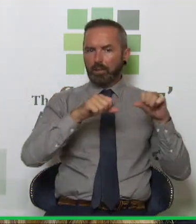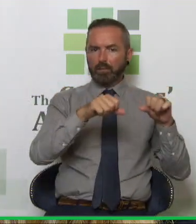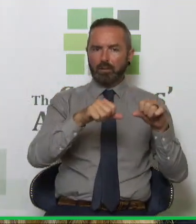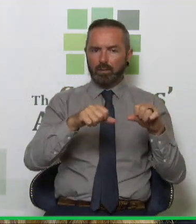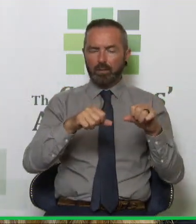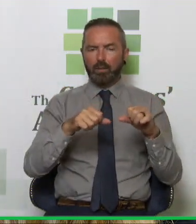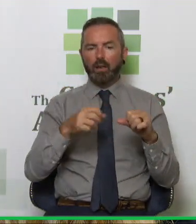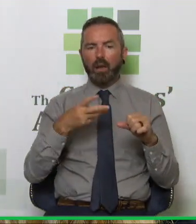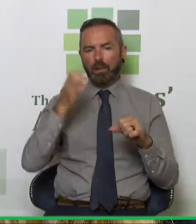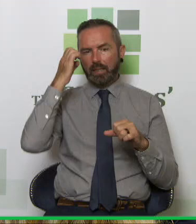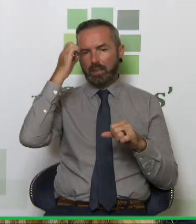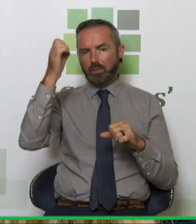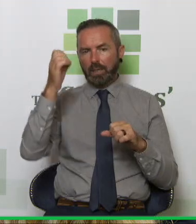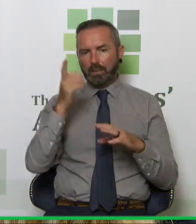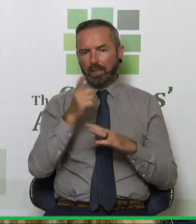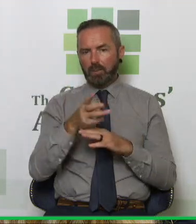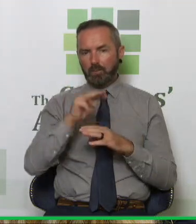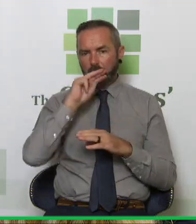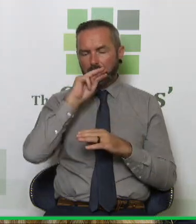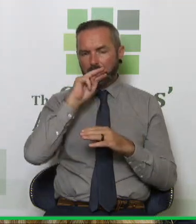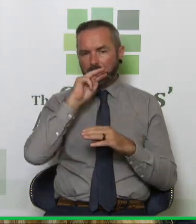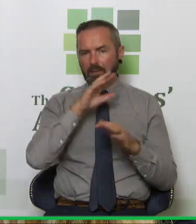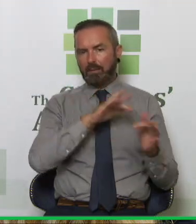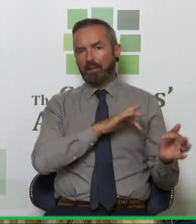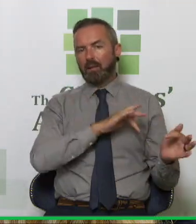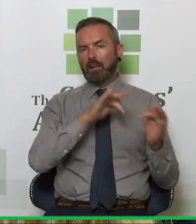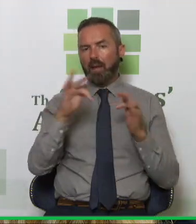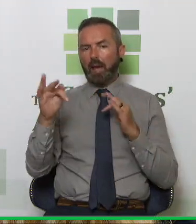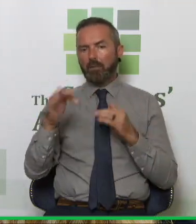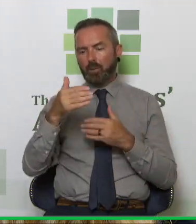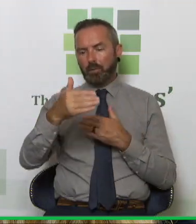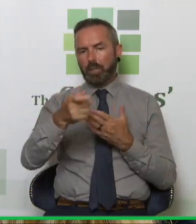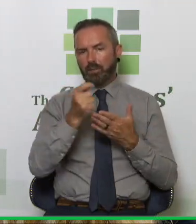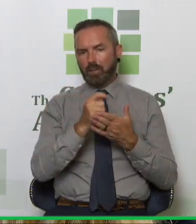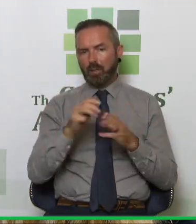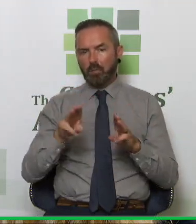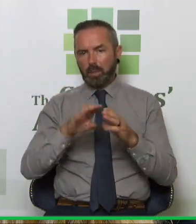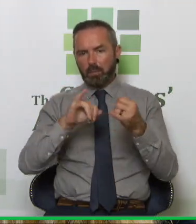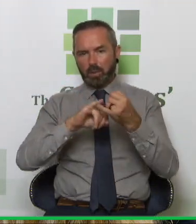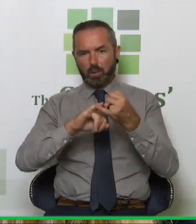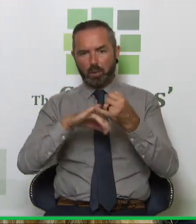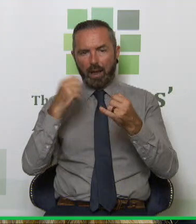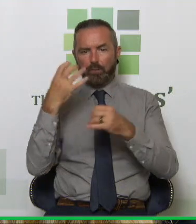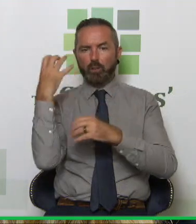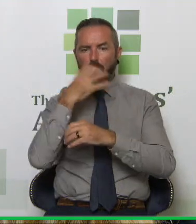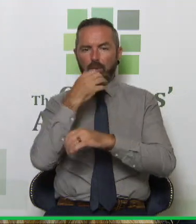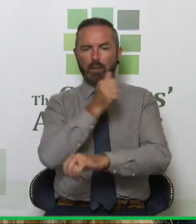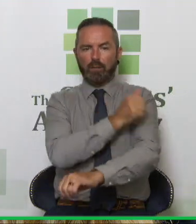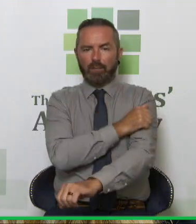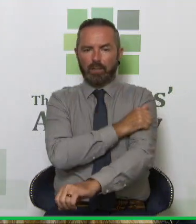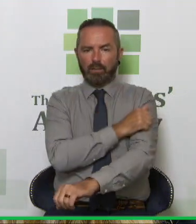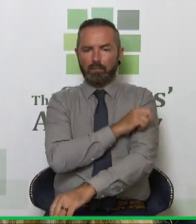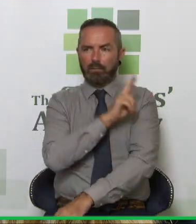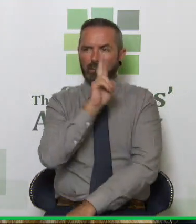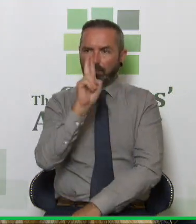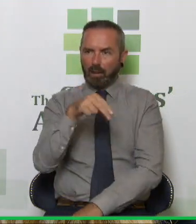Dáil, I would expect. And that would mean that after a period of time, people who have been unfortunate enough to have a criminal conviction, they can